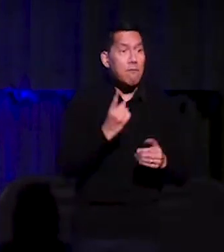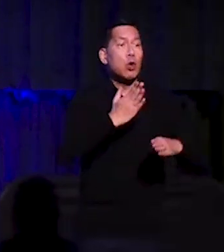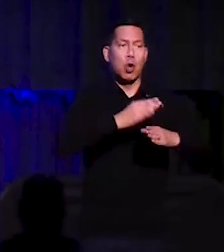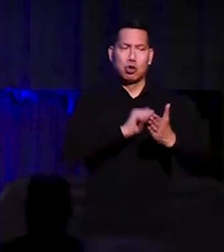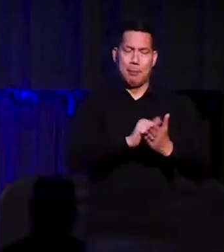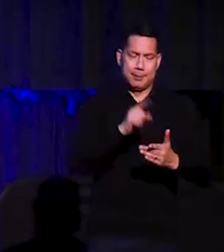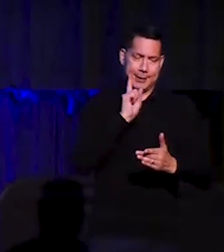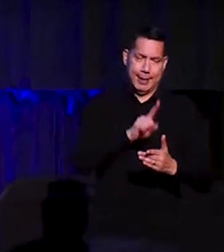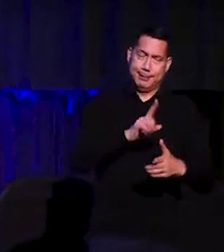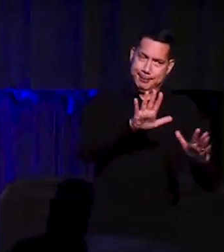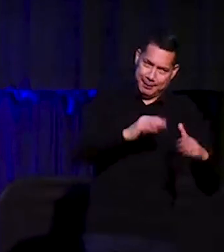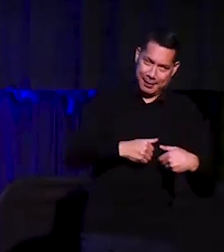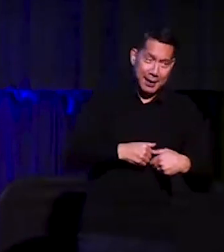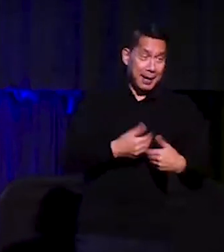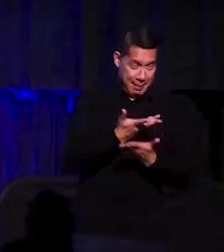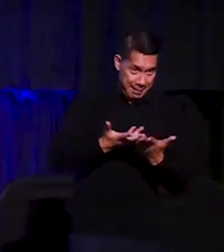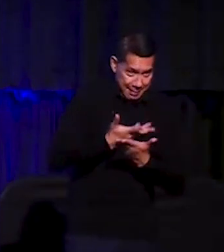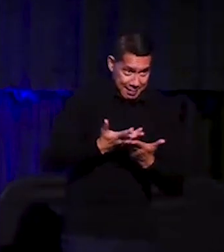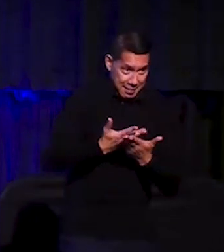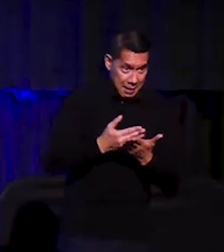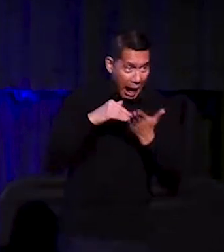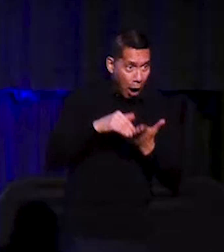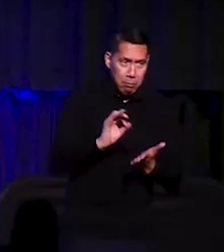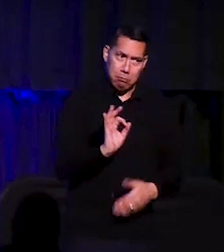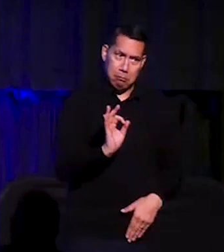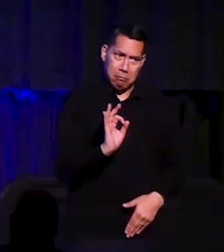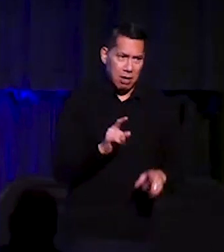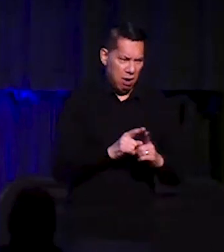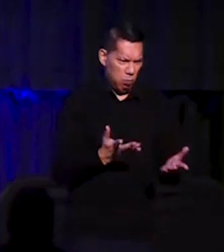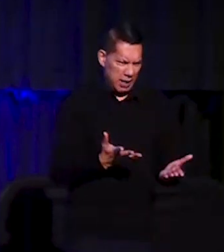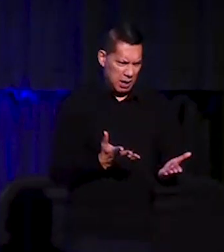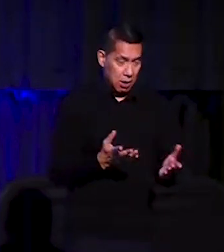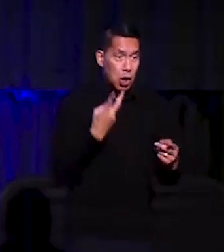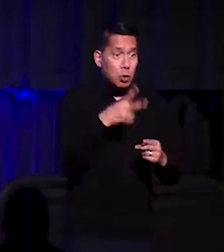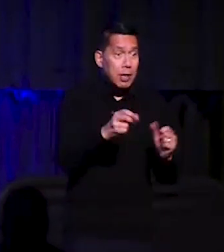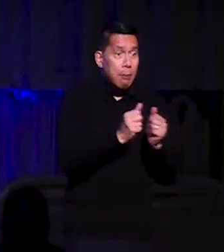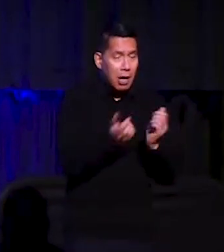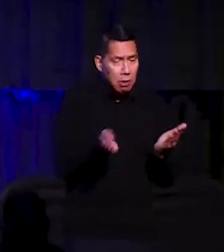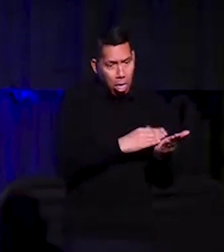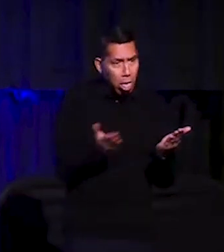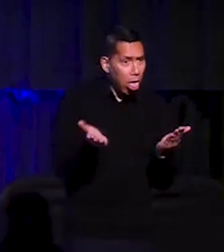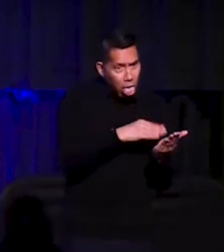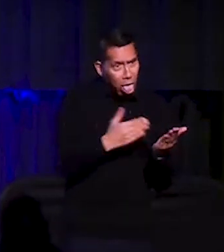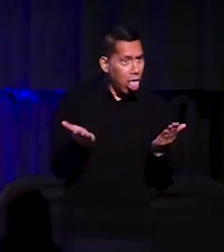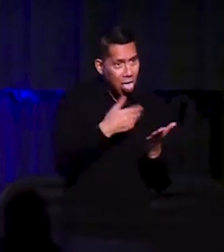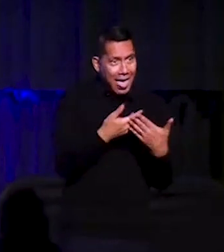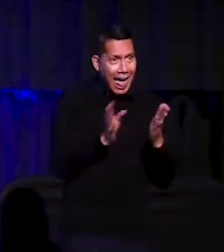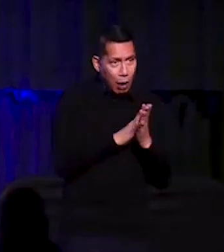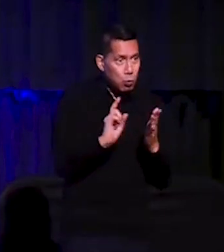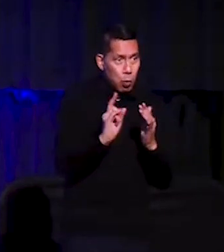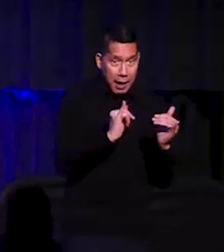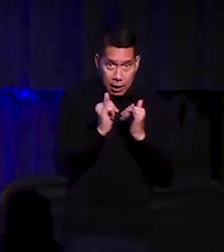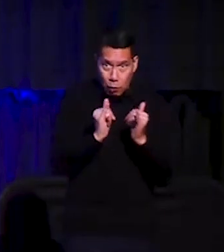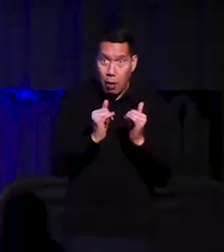way. But not very useful. Just like a 20-page bank onboarding process. We